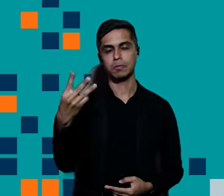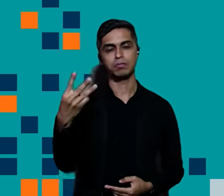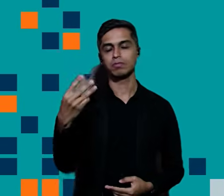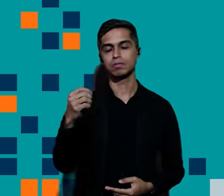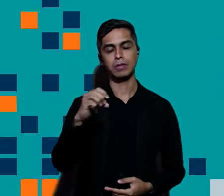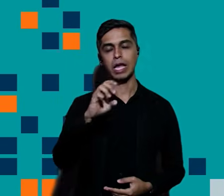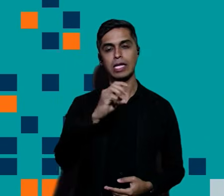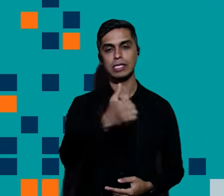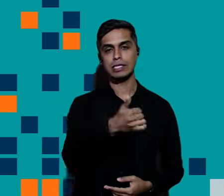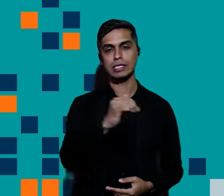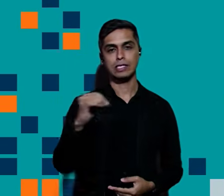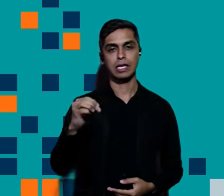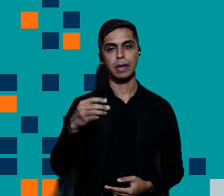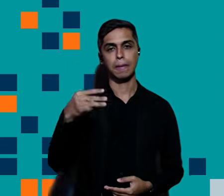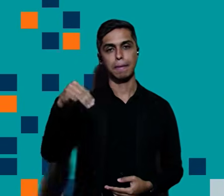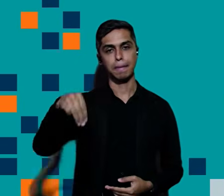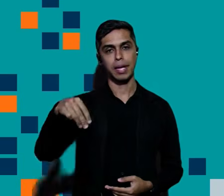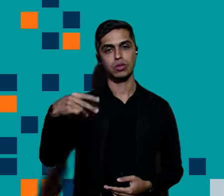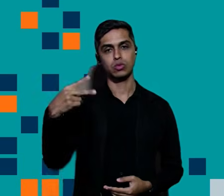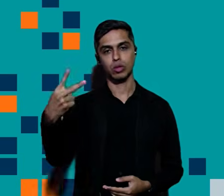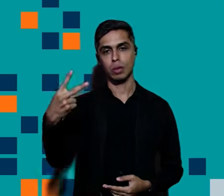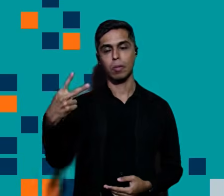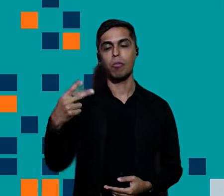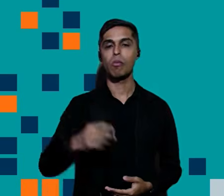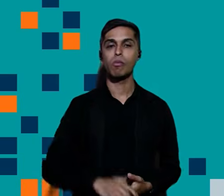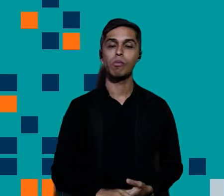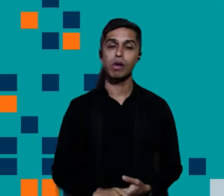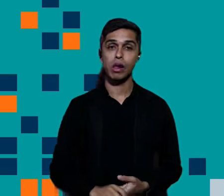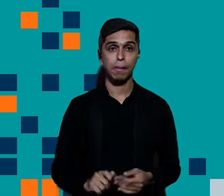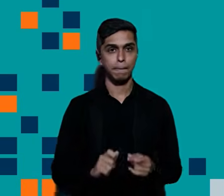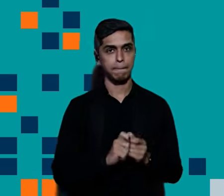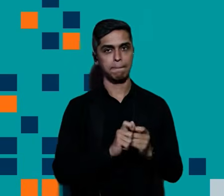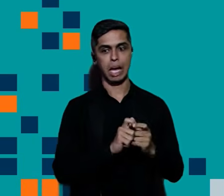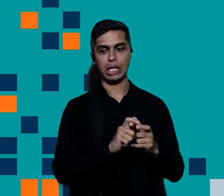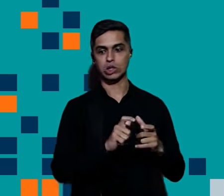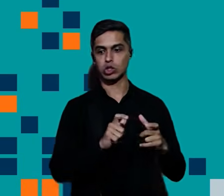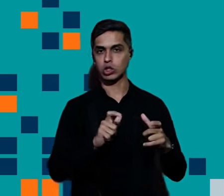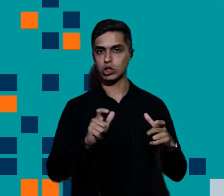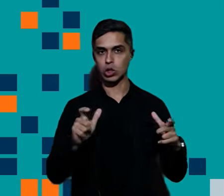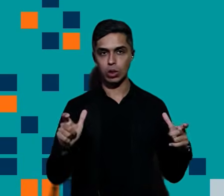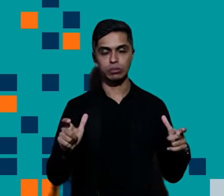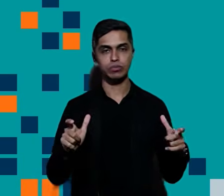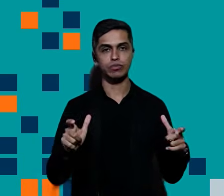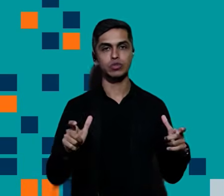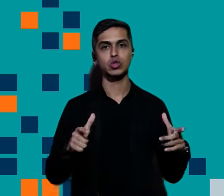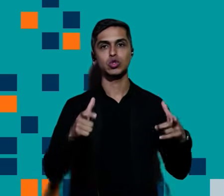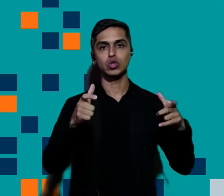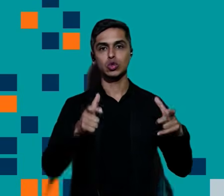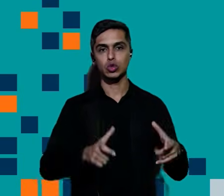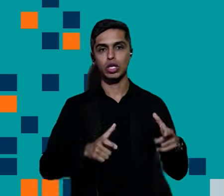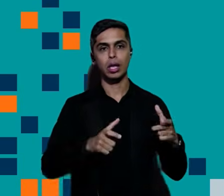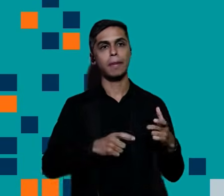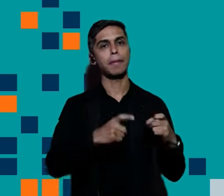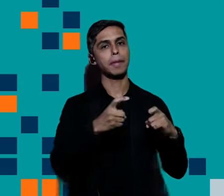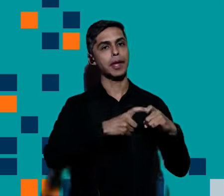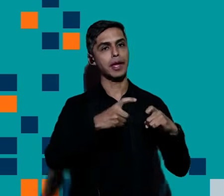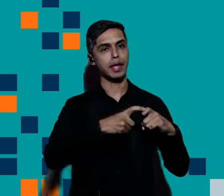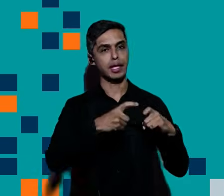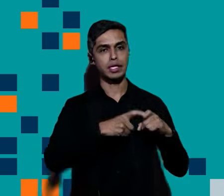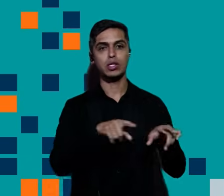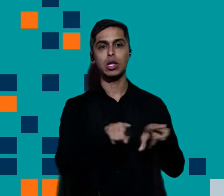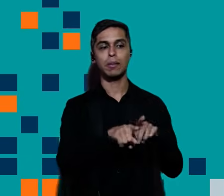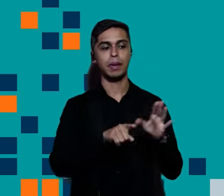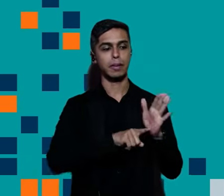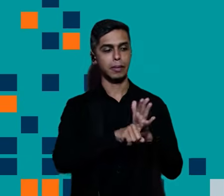awarded this campus. It's large, one of the largest new medical campuses, research campus in the world. It's